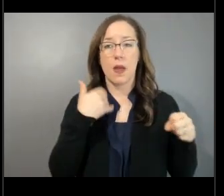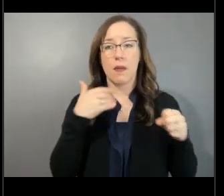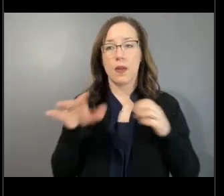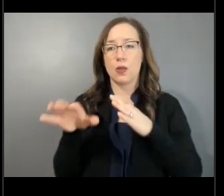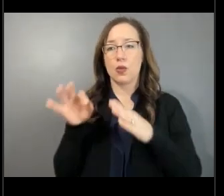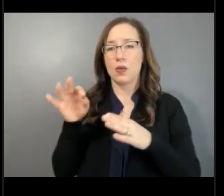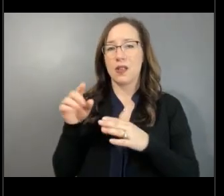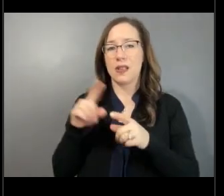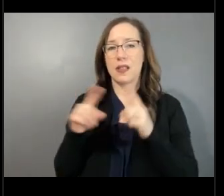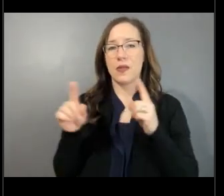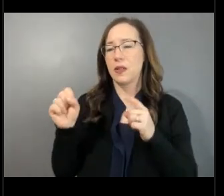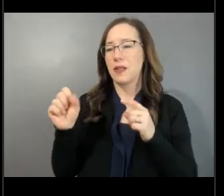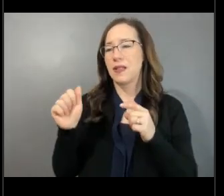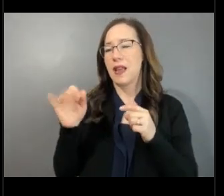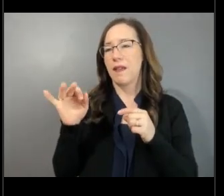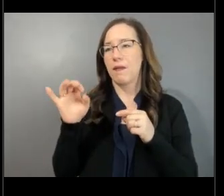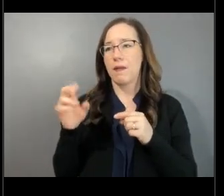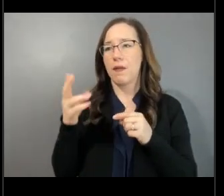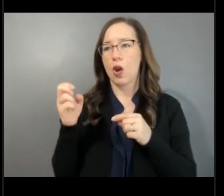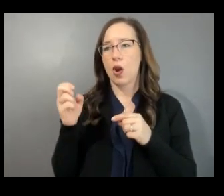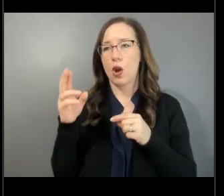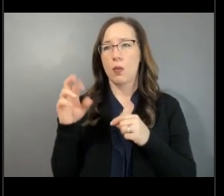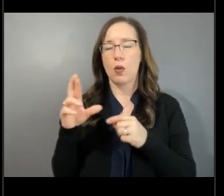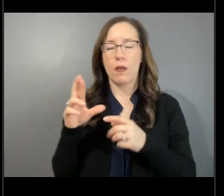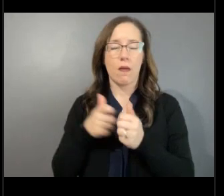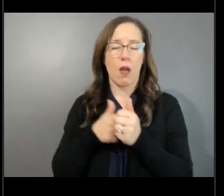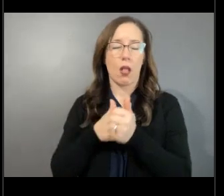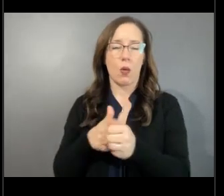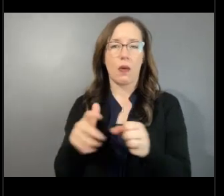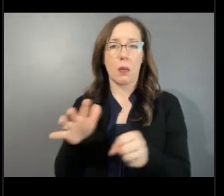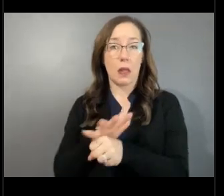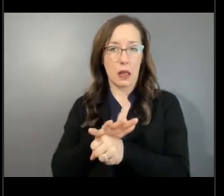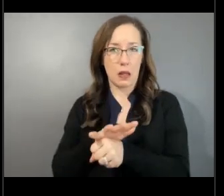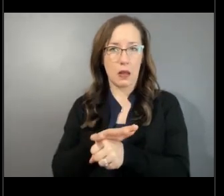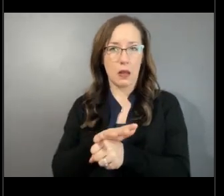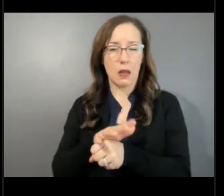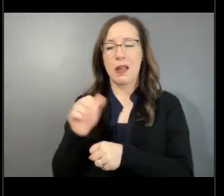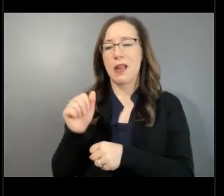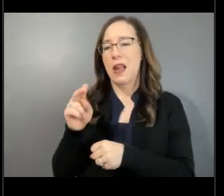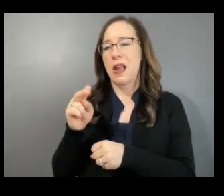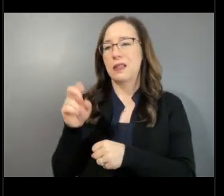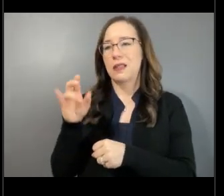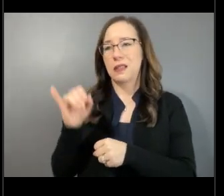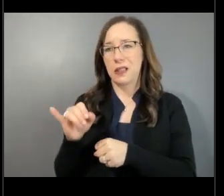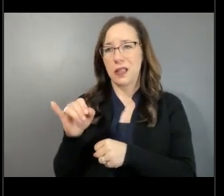is necessary to follow it in its entirety, as ANSI